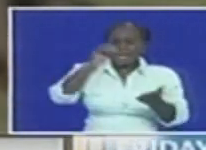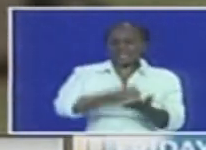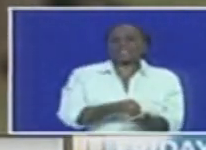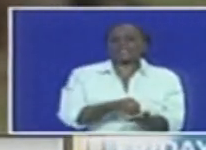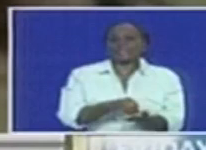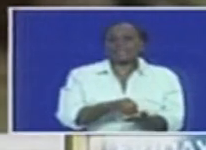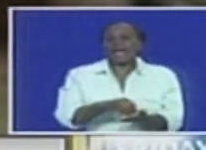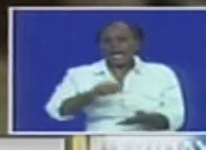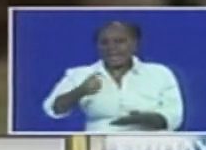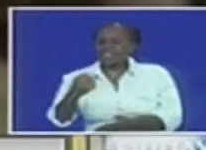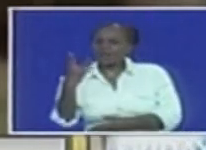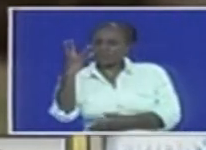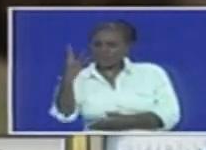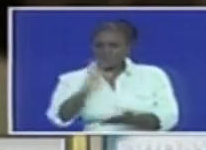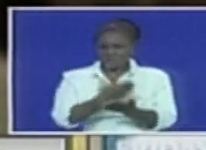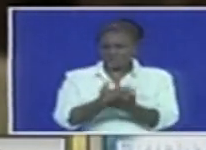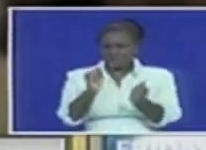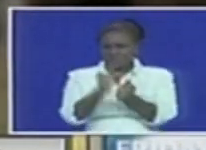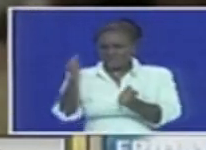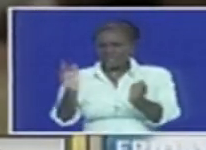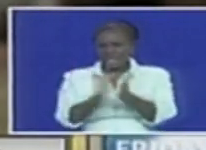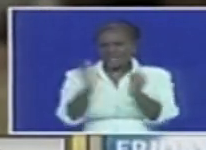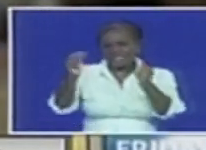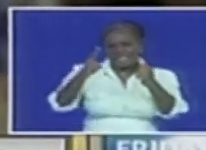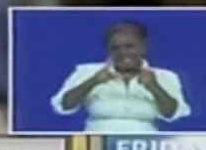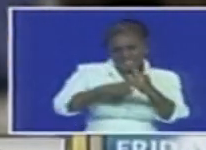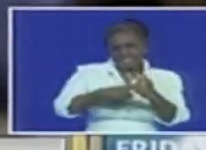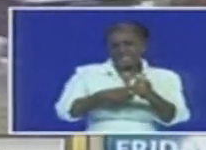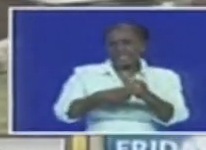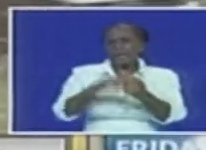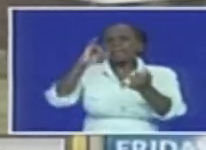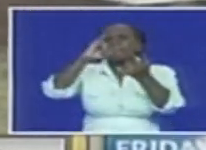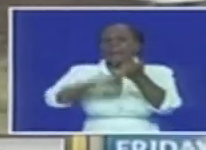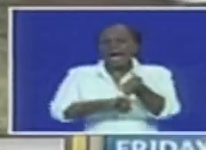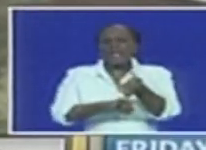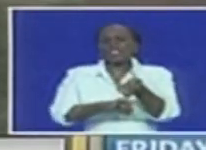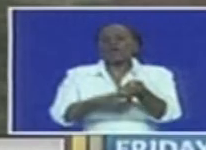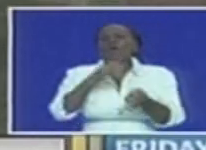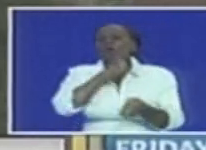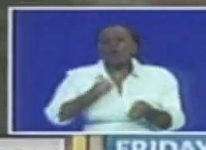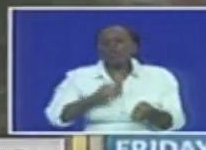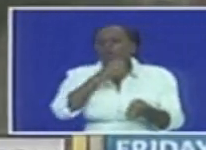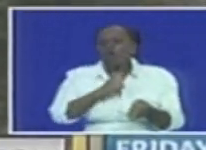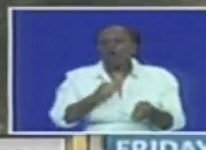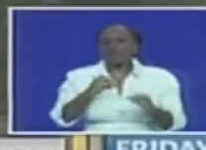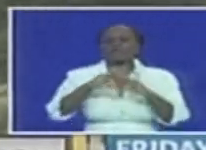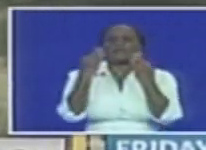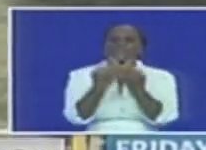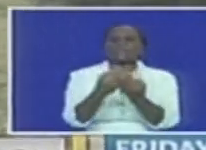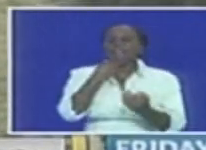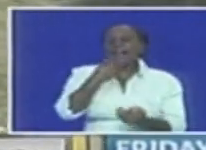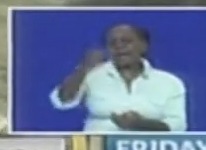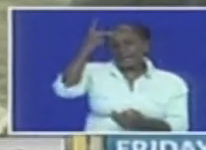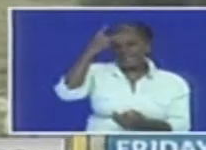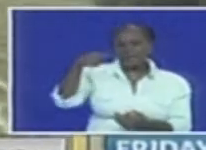expecting, and another four between 15 and 16 have been married off to already polygamous families. Their parents